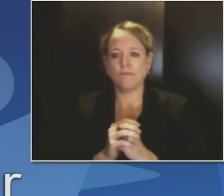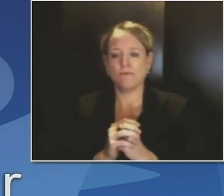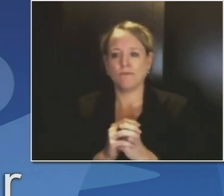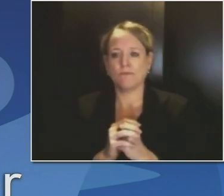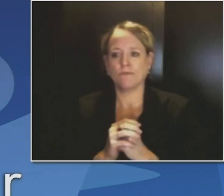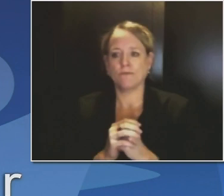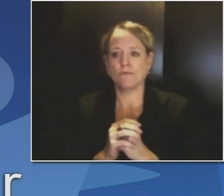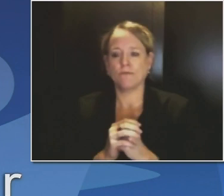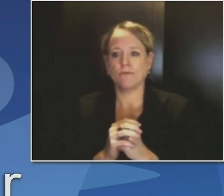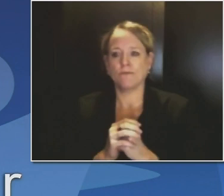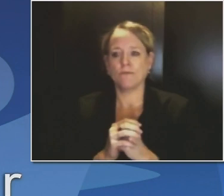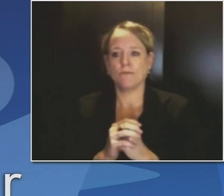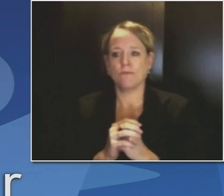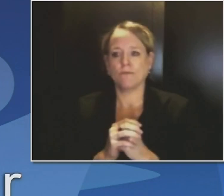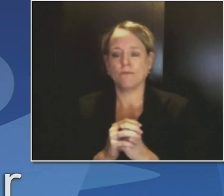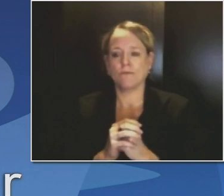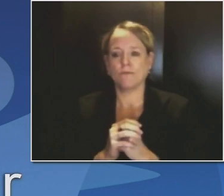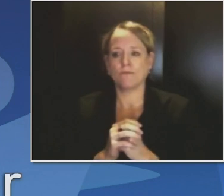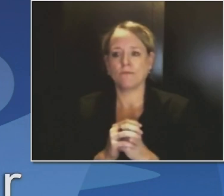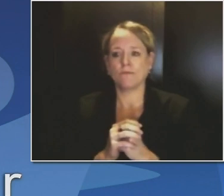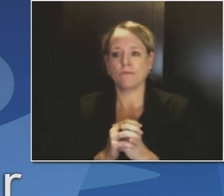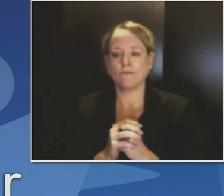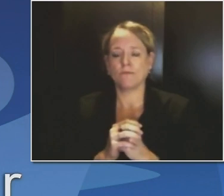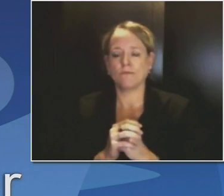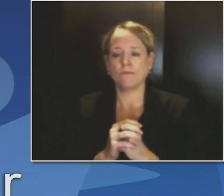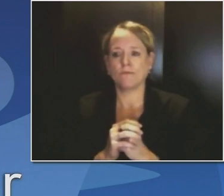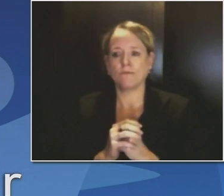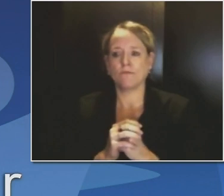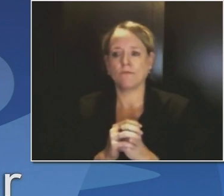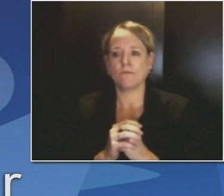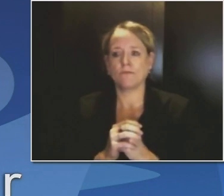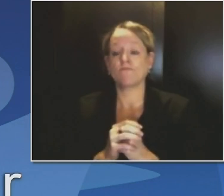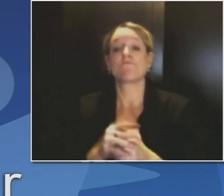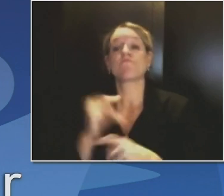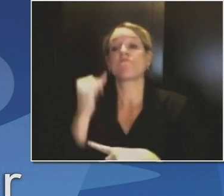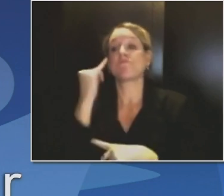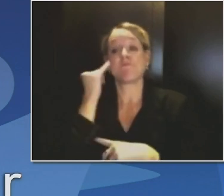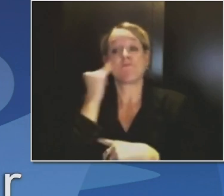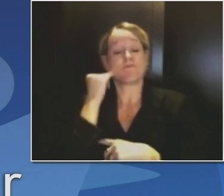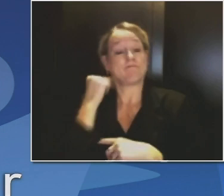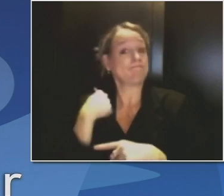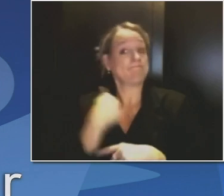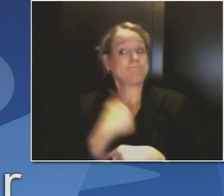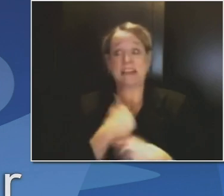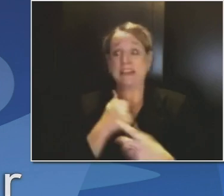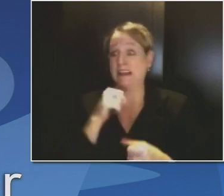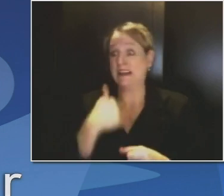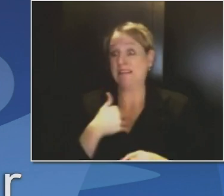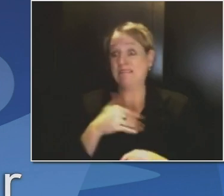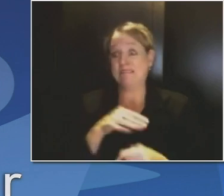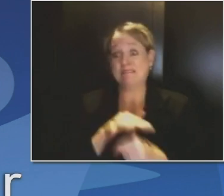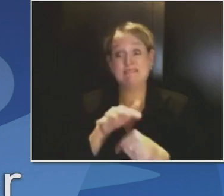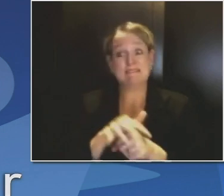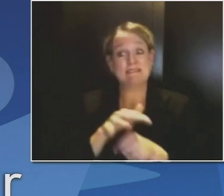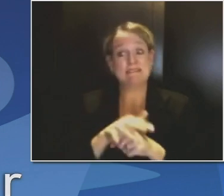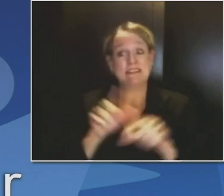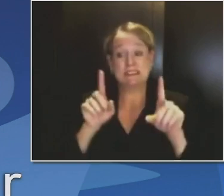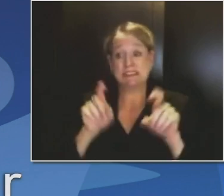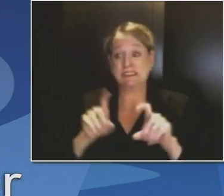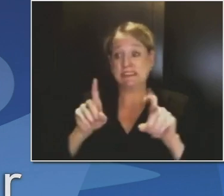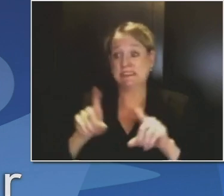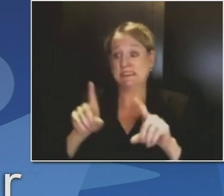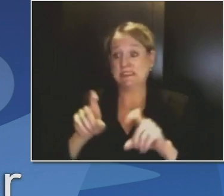in Wisconsin, and that has been shipped out to another lab in a different state. And